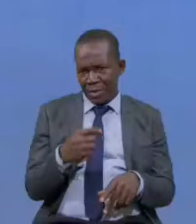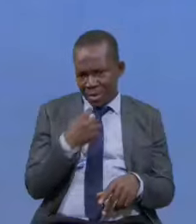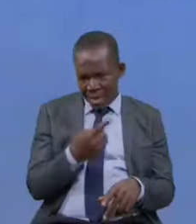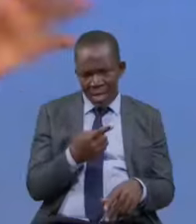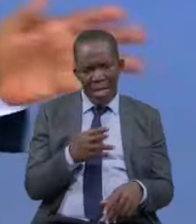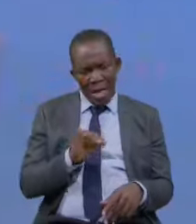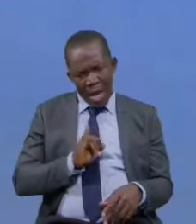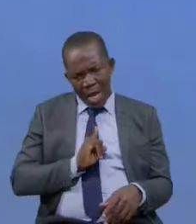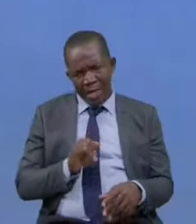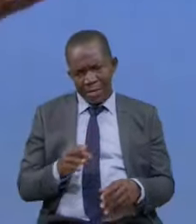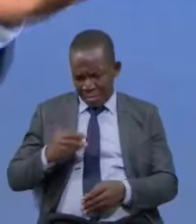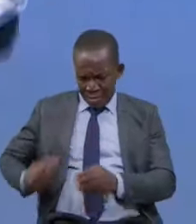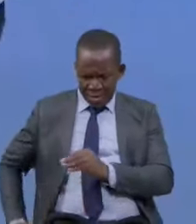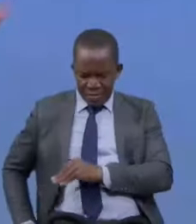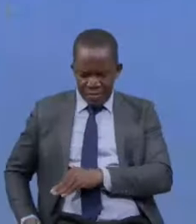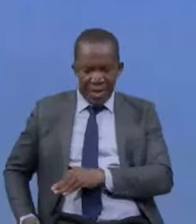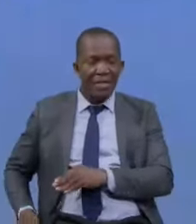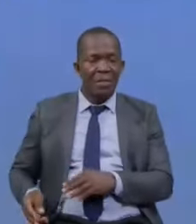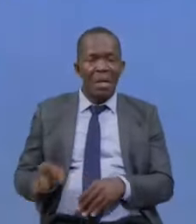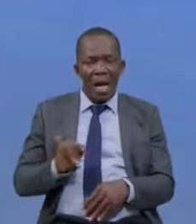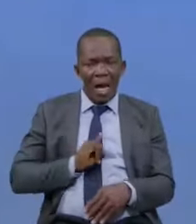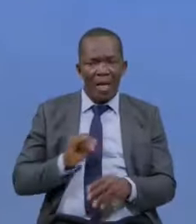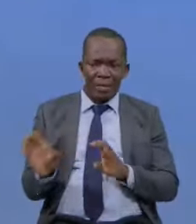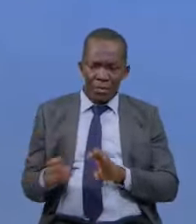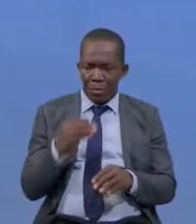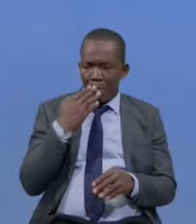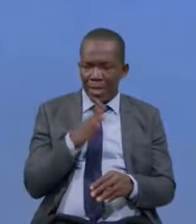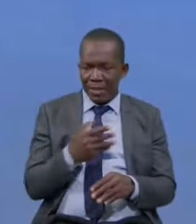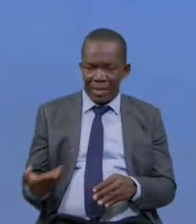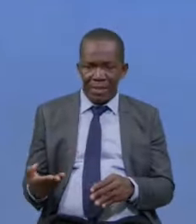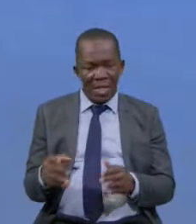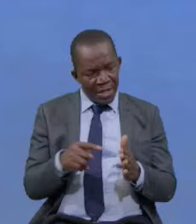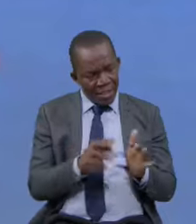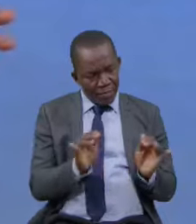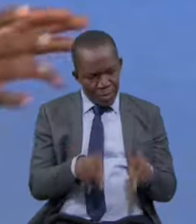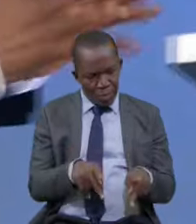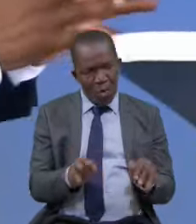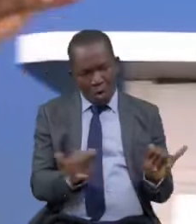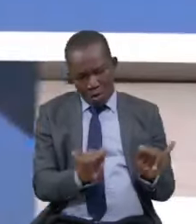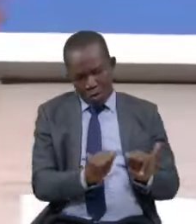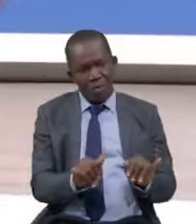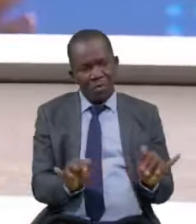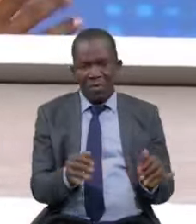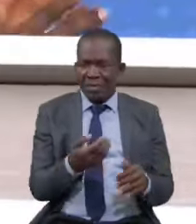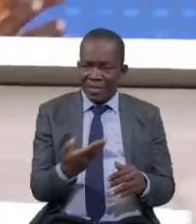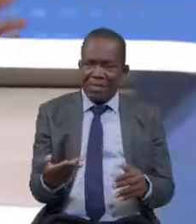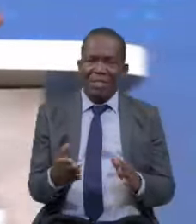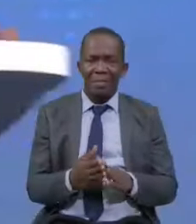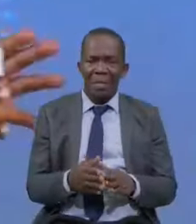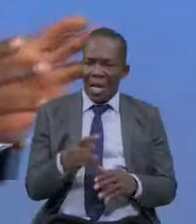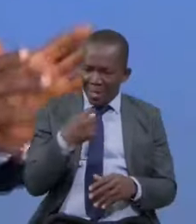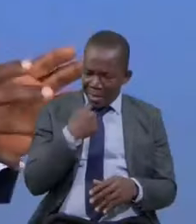commit this, they commit that. And they say they are church people. When we come to the